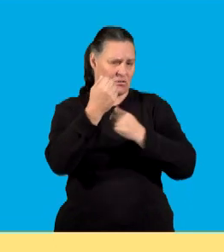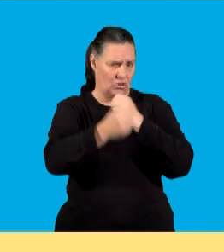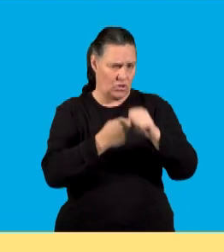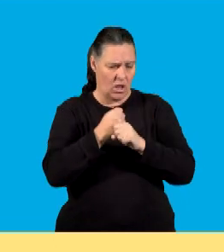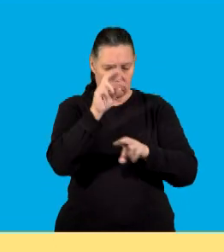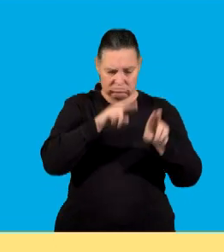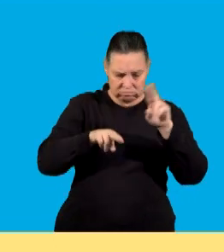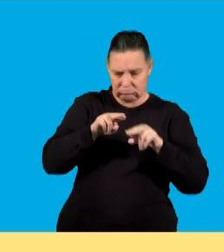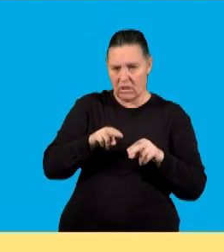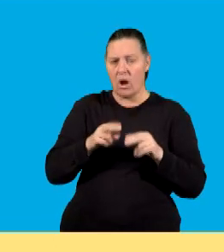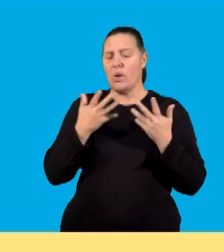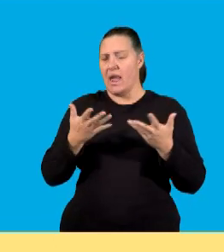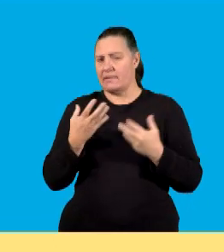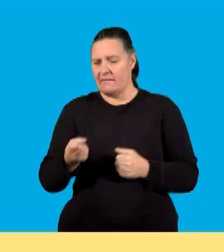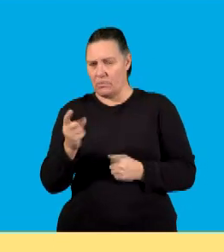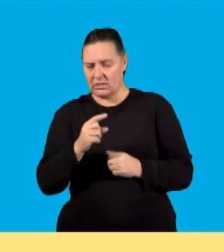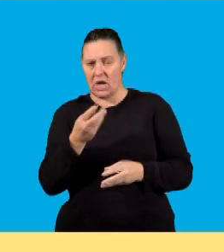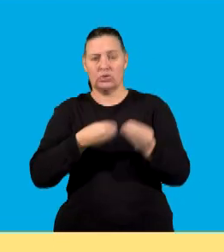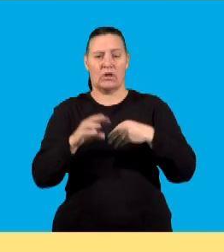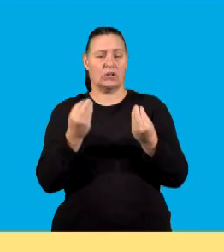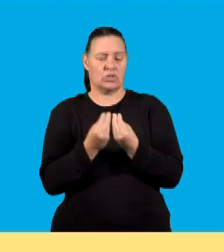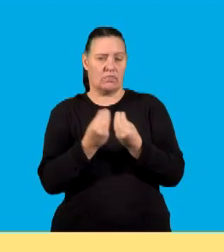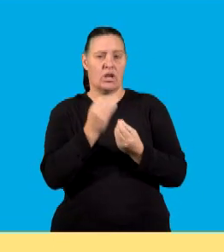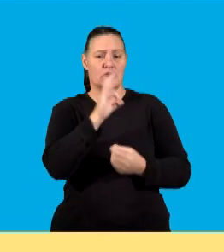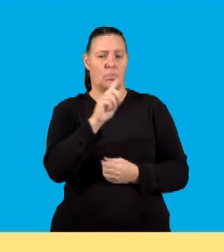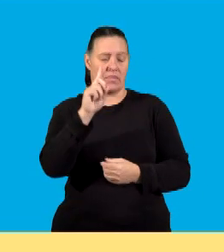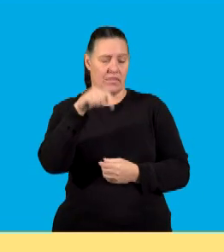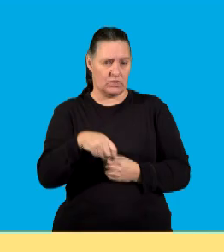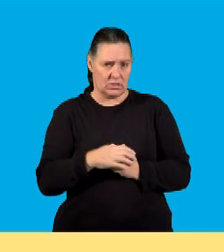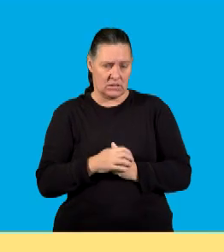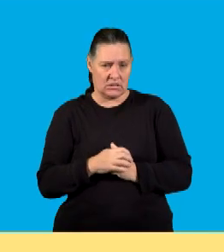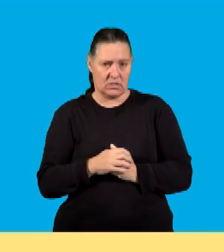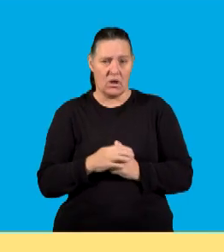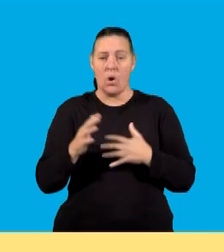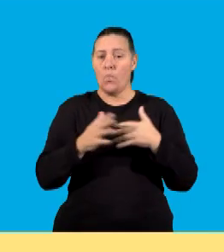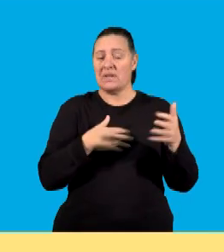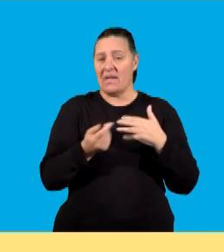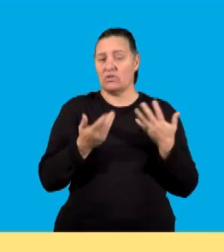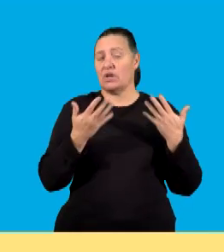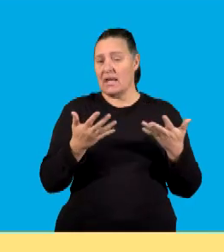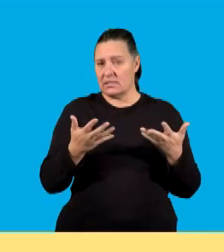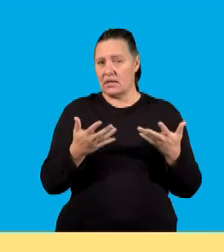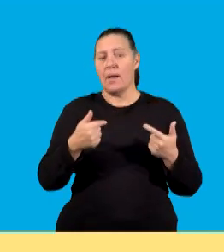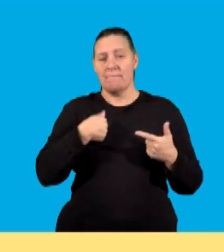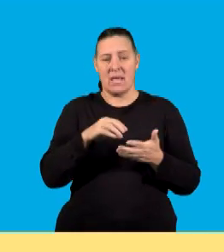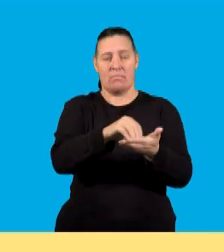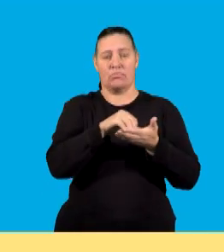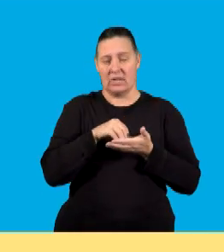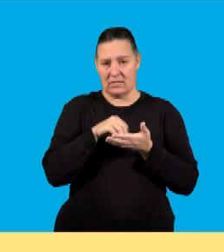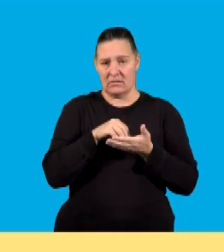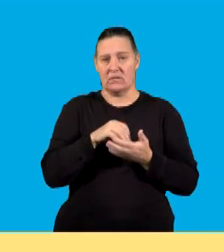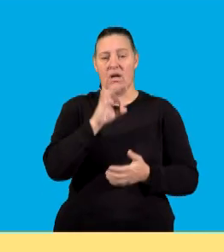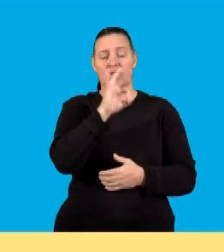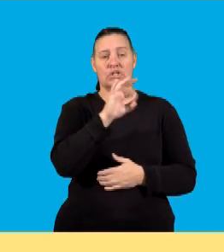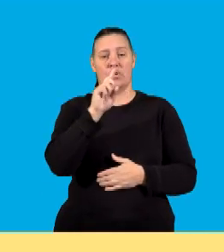financial year, revealed the following on hand. Trading stock 31,000. Whatever is on hand is what I then bring